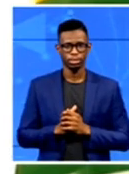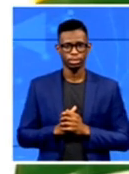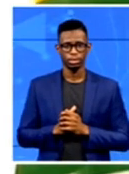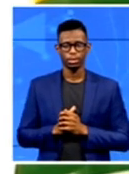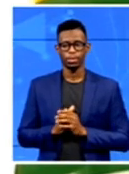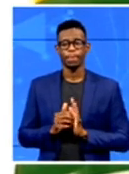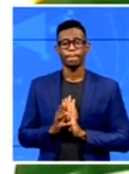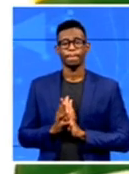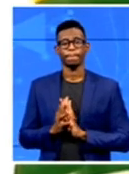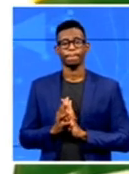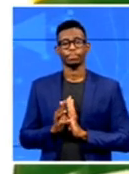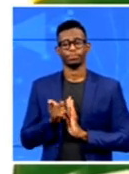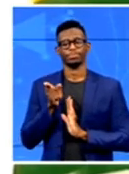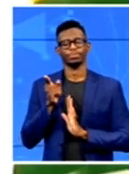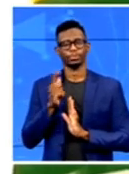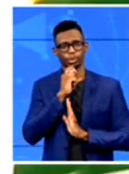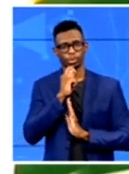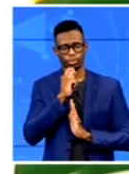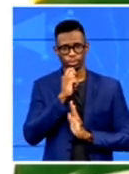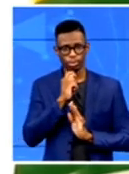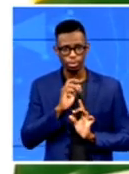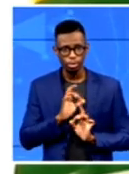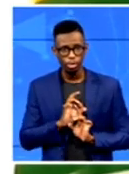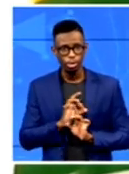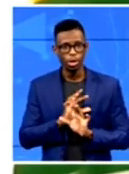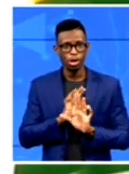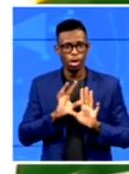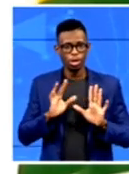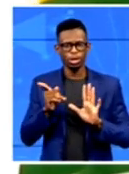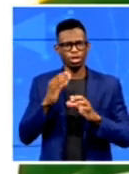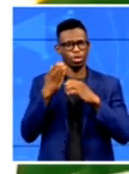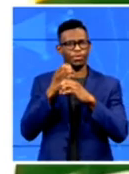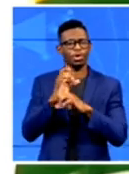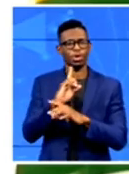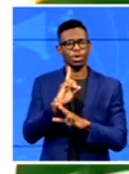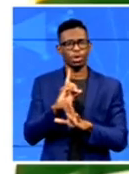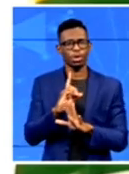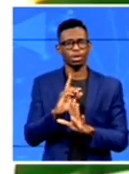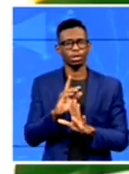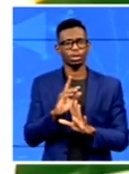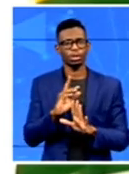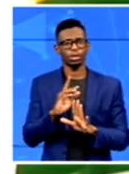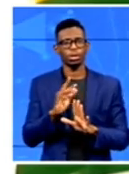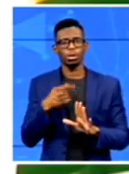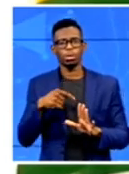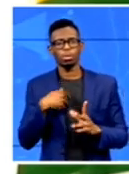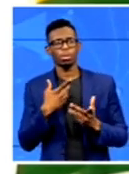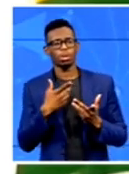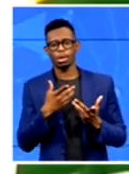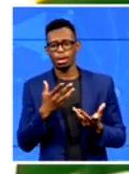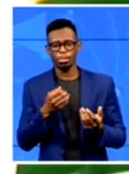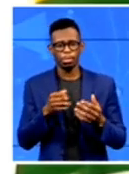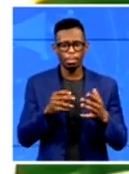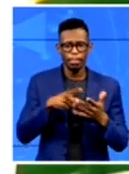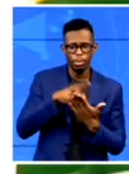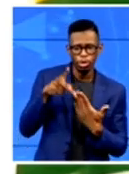TDS increasing focus less so on supporting projects but on launching industry